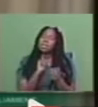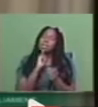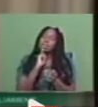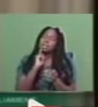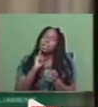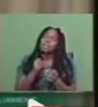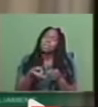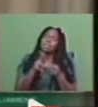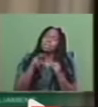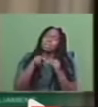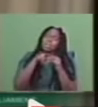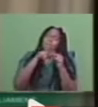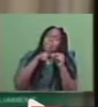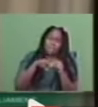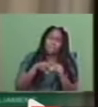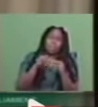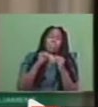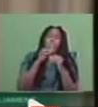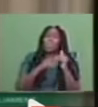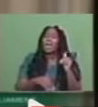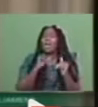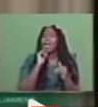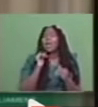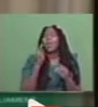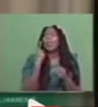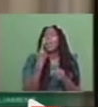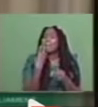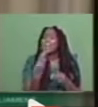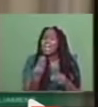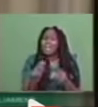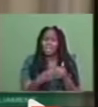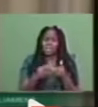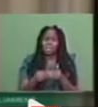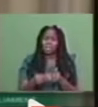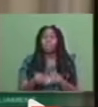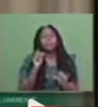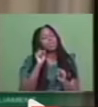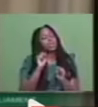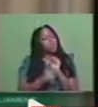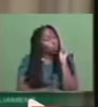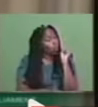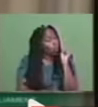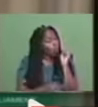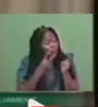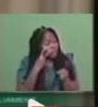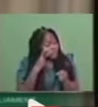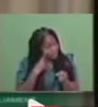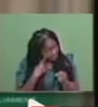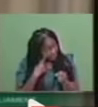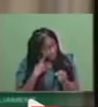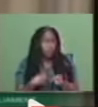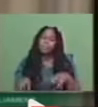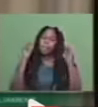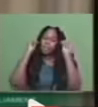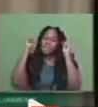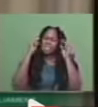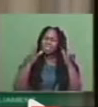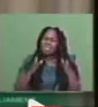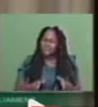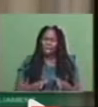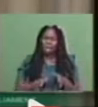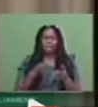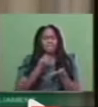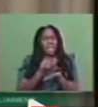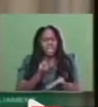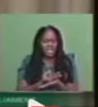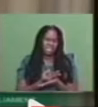or misestimates, and one would think that he's doing that deliberately. Doing it deliberately, thinking nobody will go back to check. So